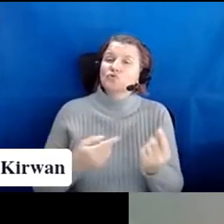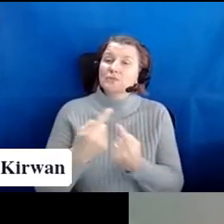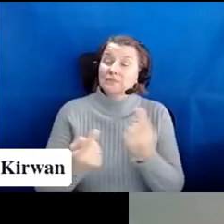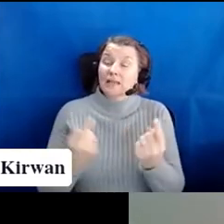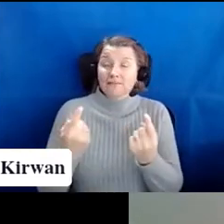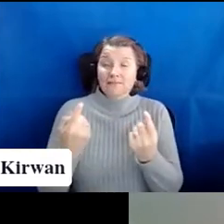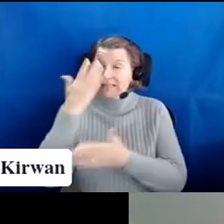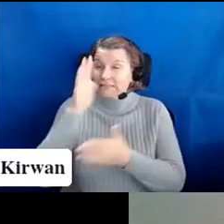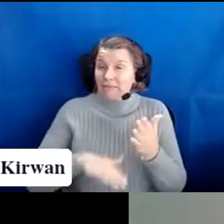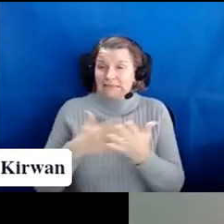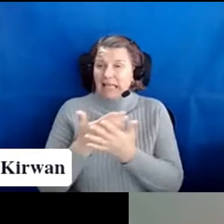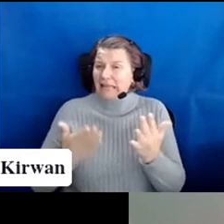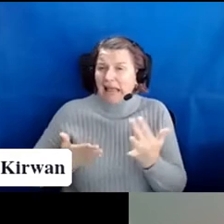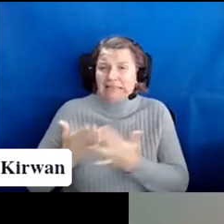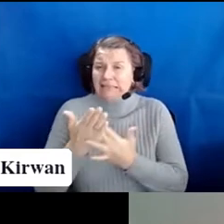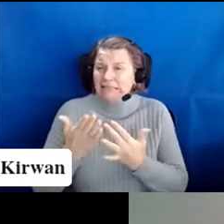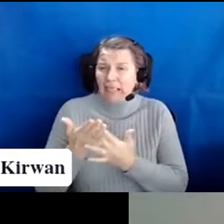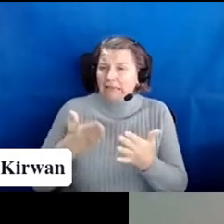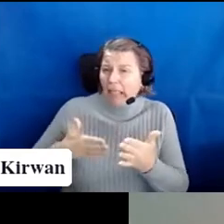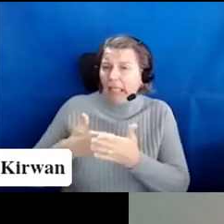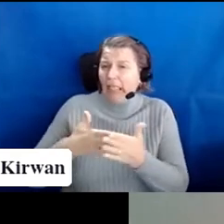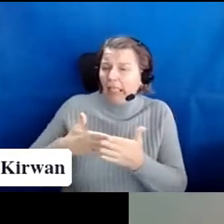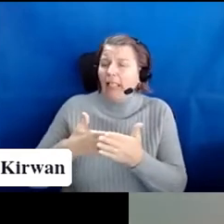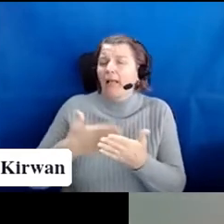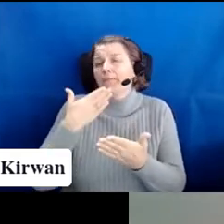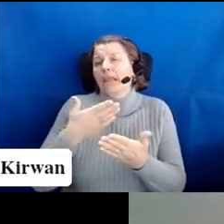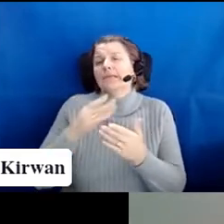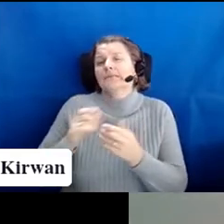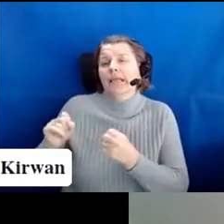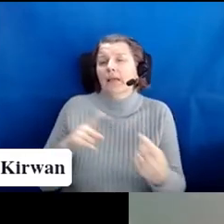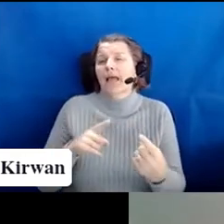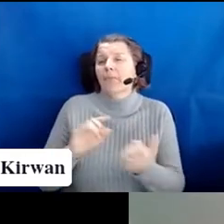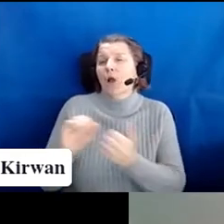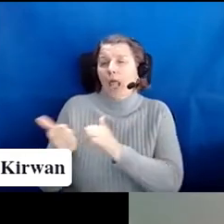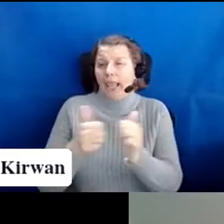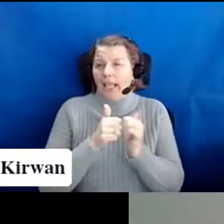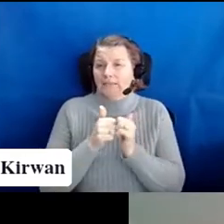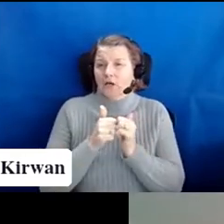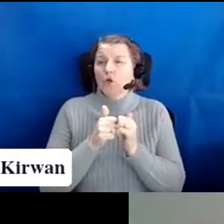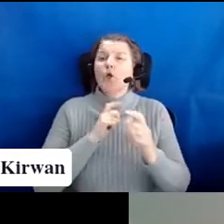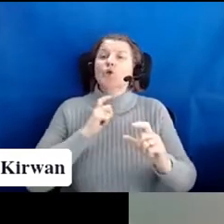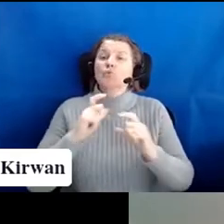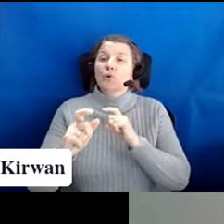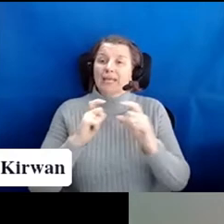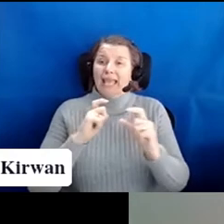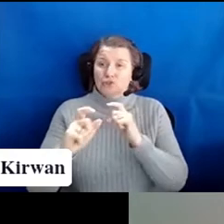any accessibility issues, please email my colleagues on